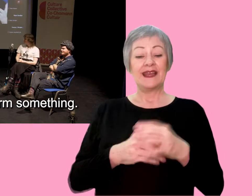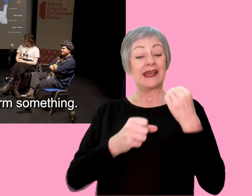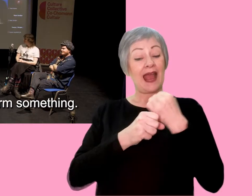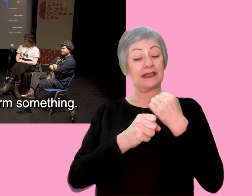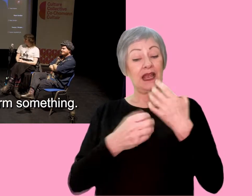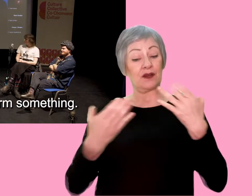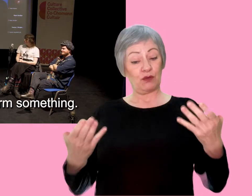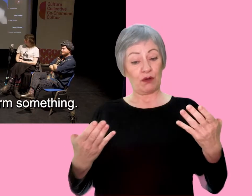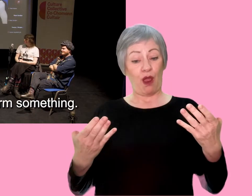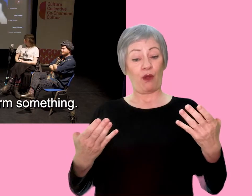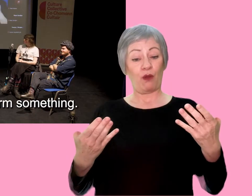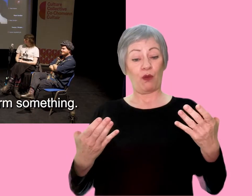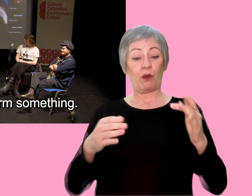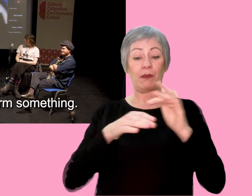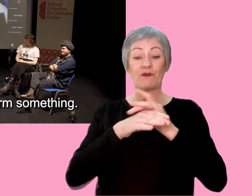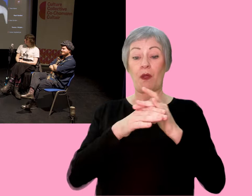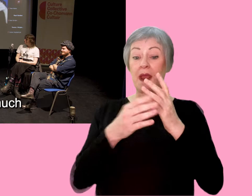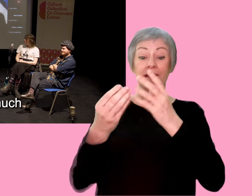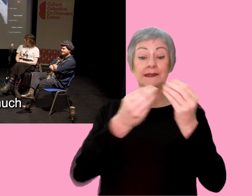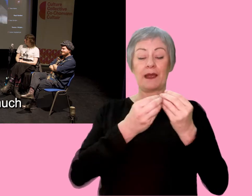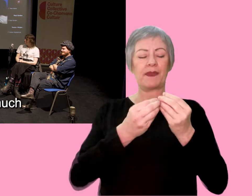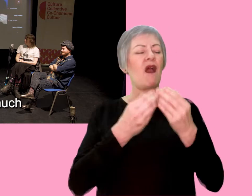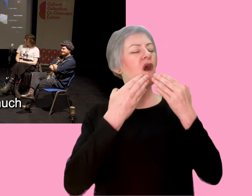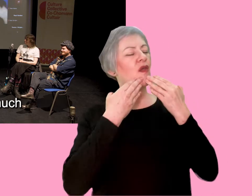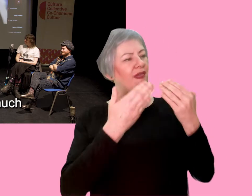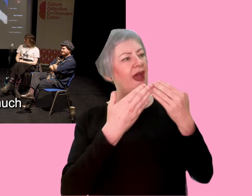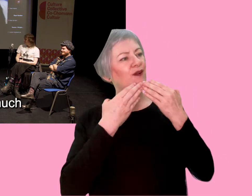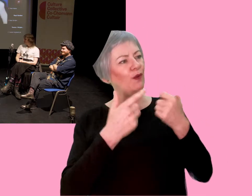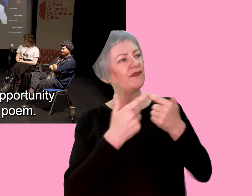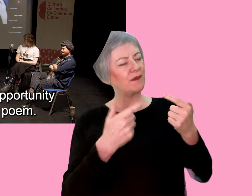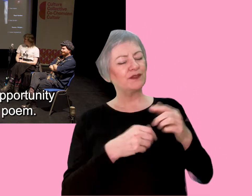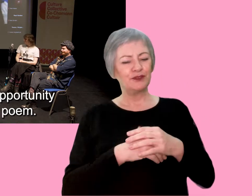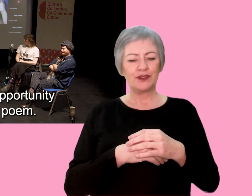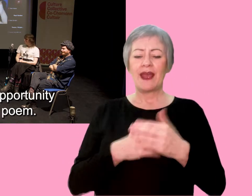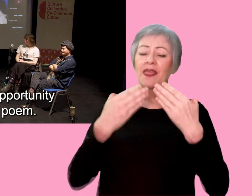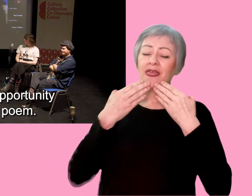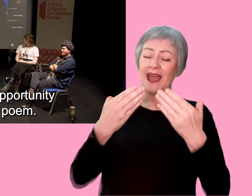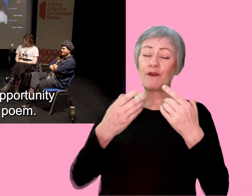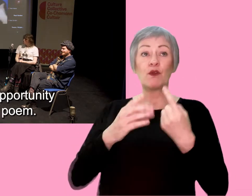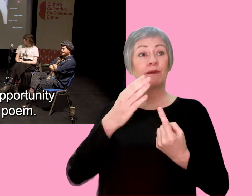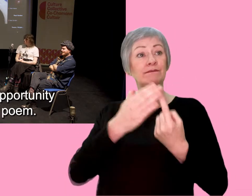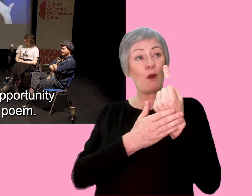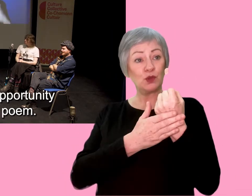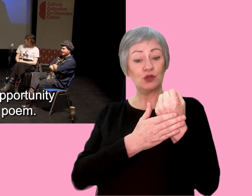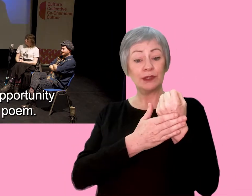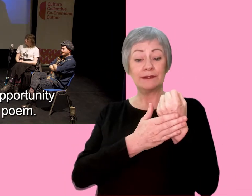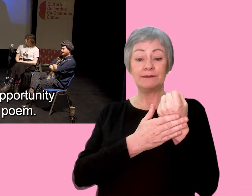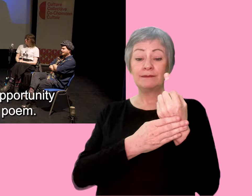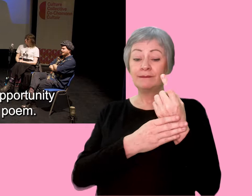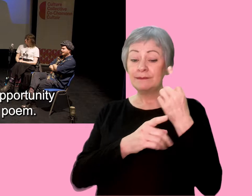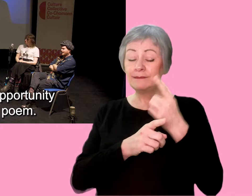Ghazi is now going to perform something. Thank you very much. And thank you for this opportunity